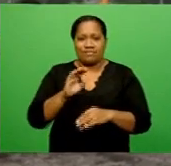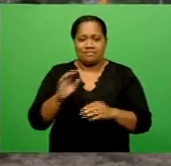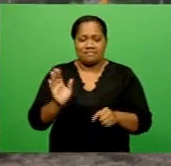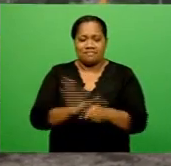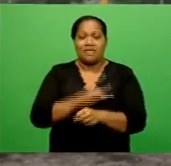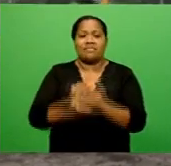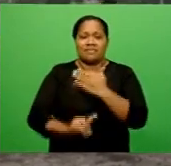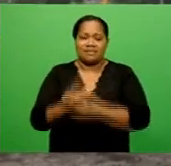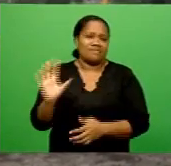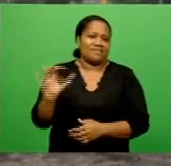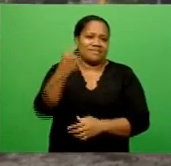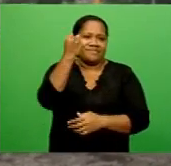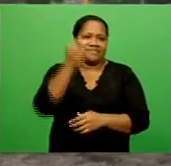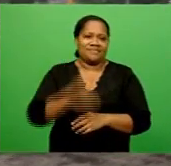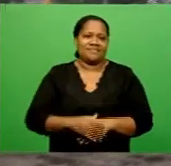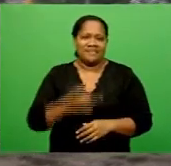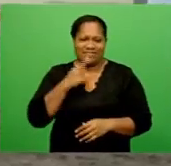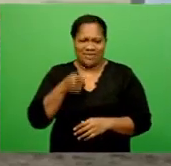is quite interesting.